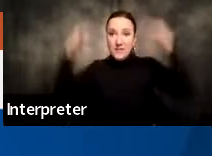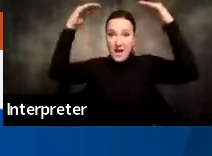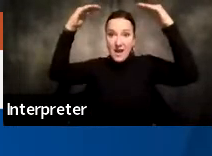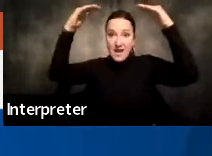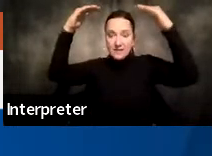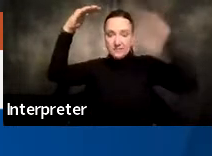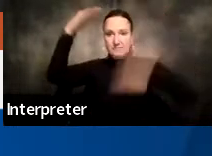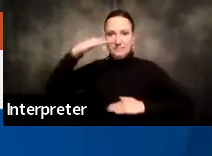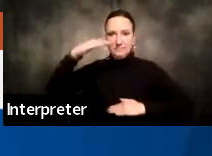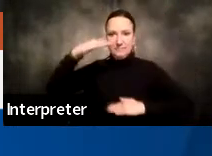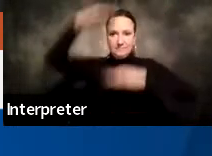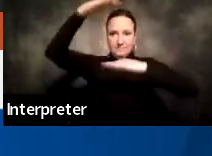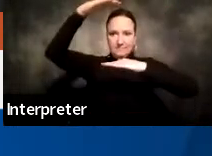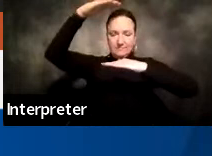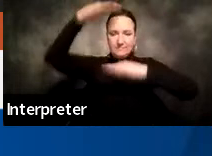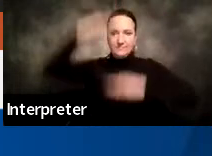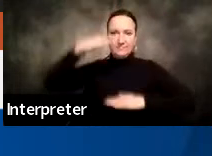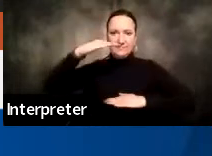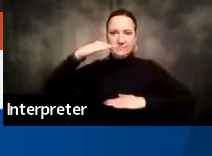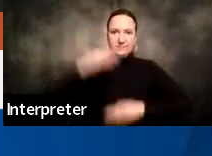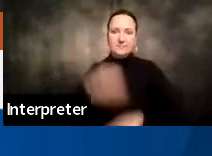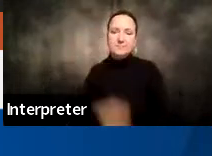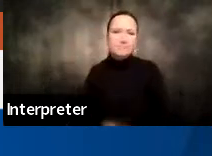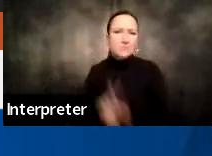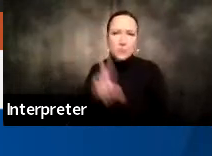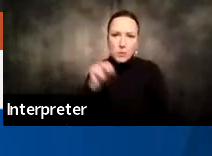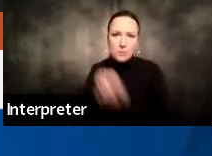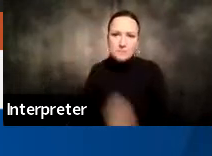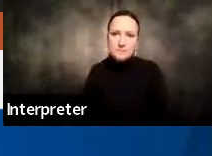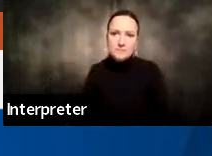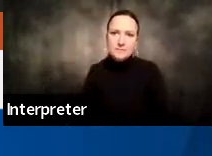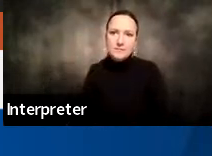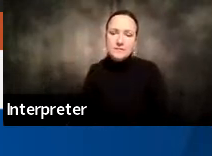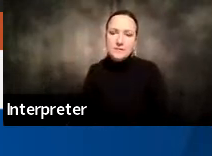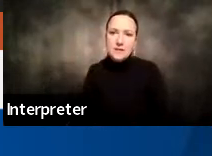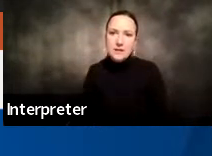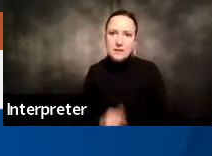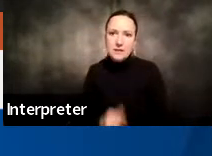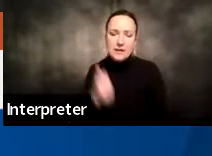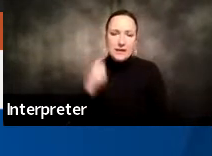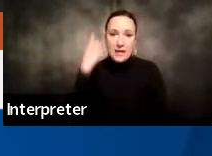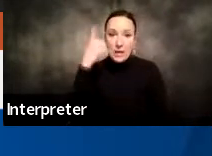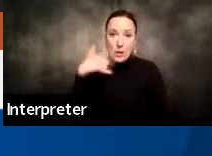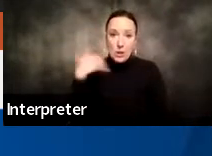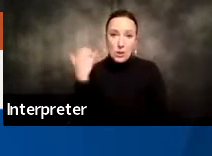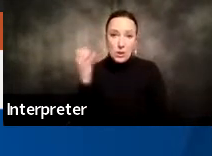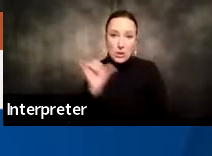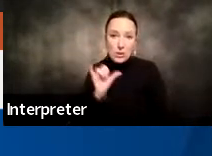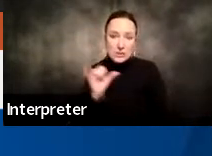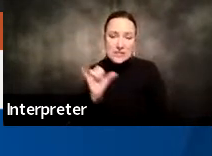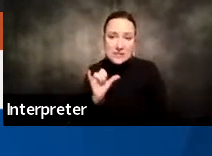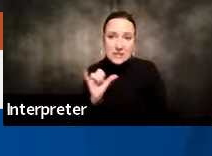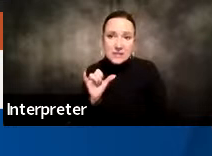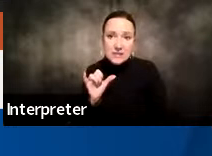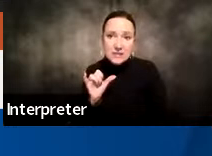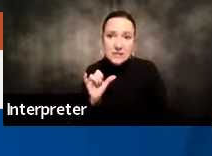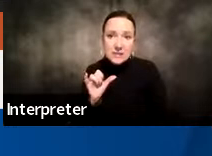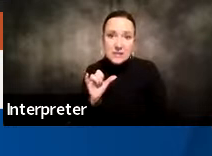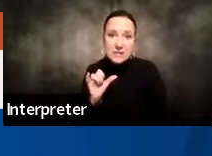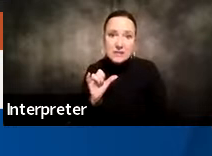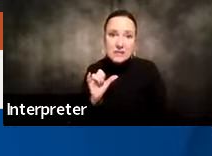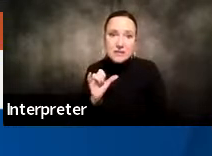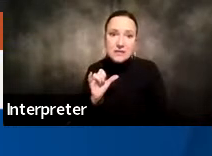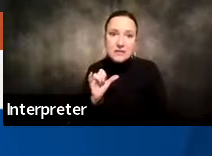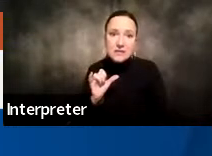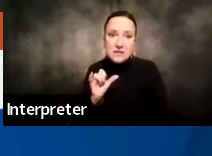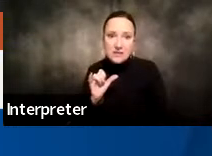also be increased. So no to that question. Okay. So it seems to me, I was going to ask a similar question, Mr. McCollum. It seems to me that the two go together. So I think